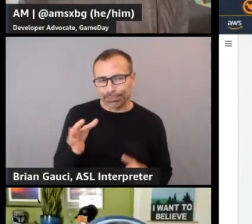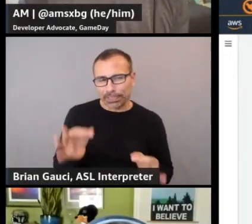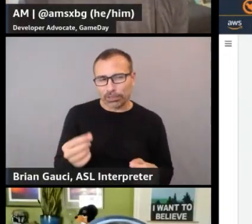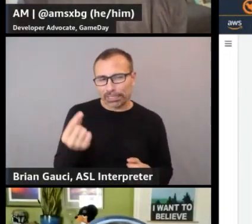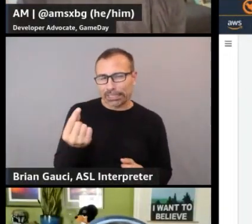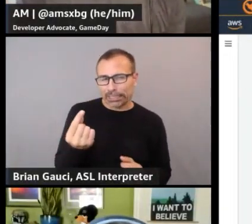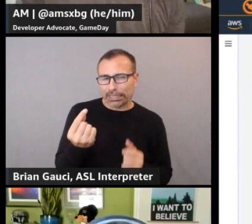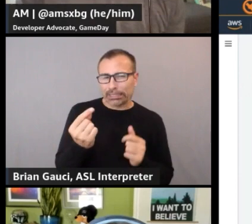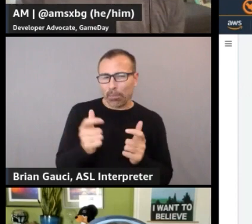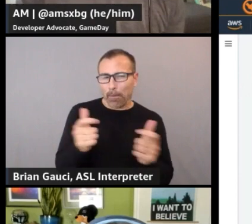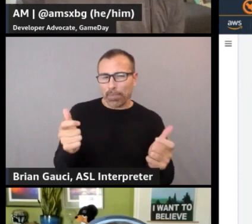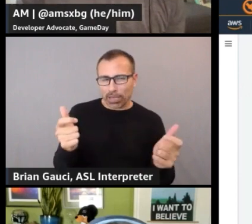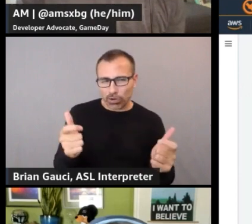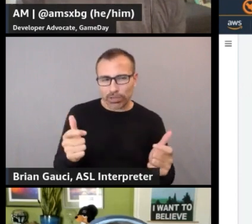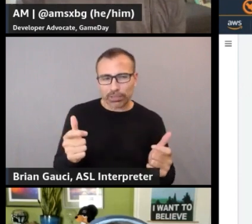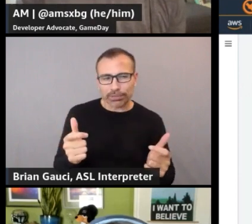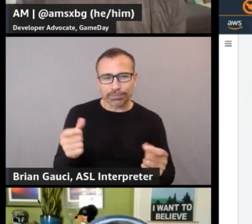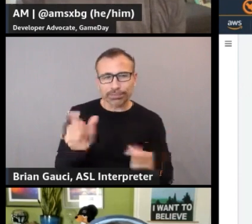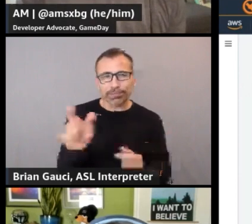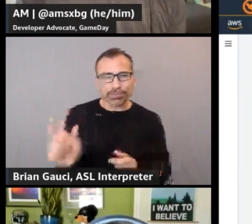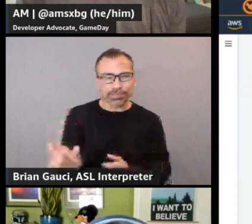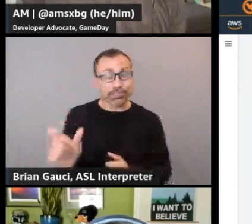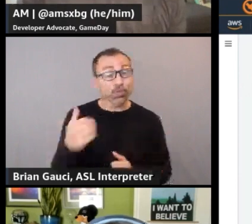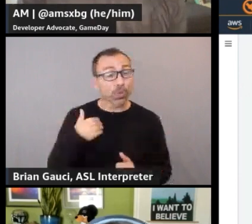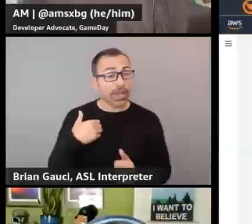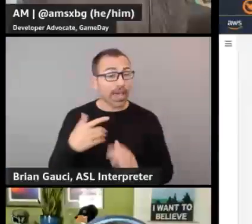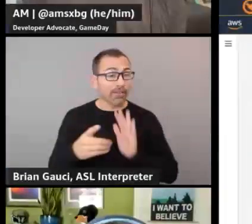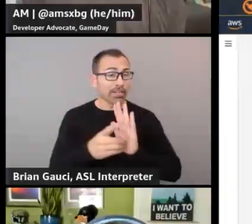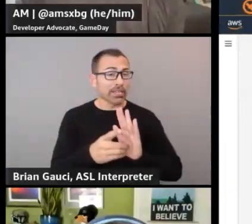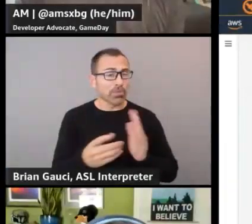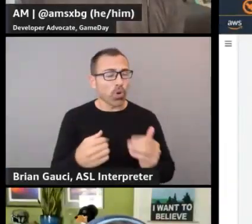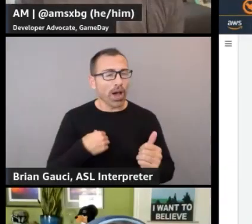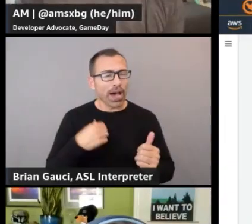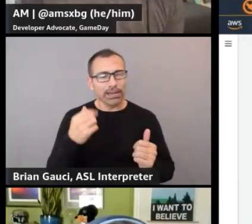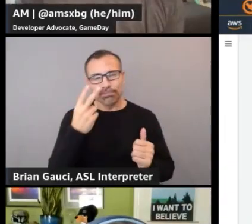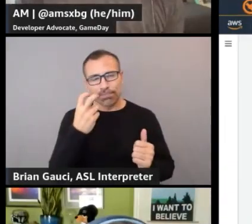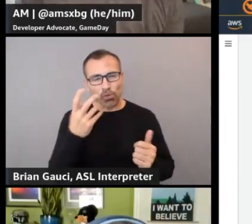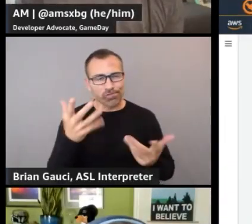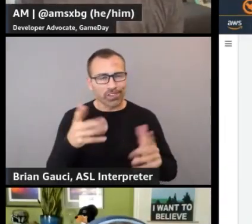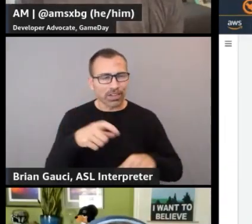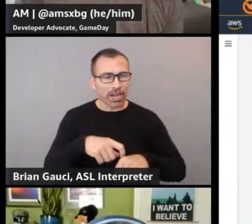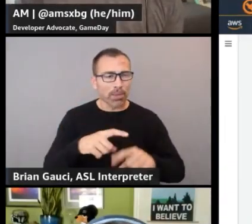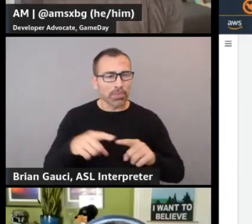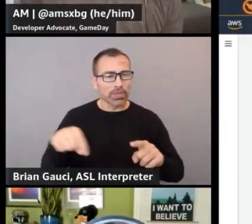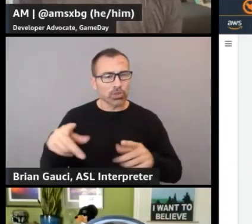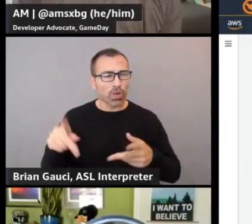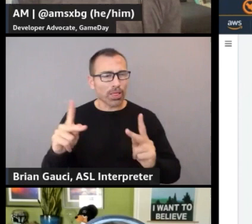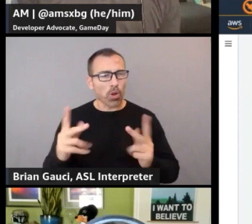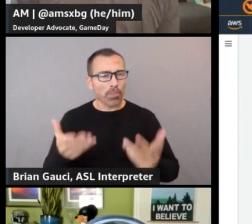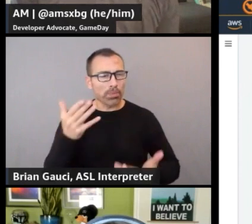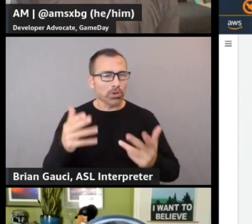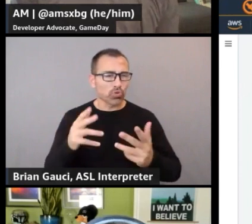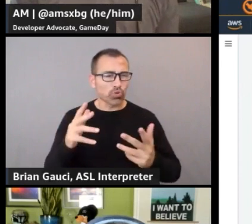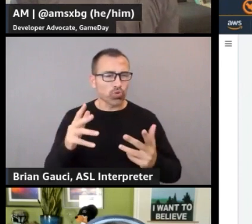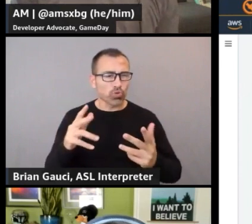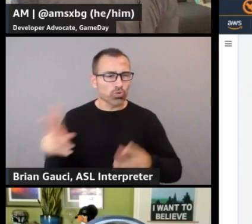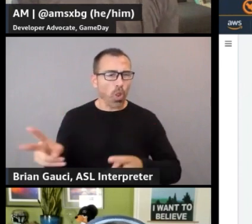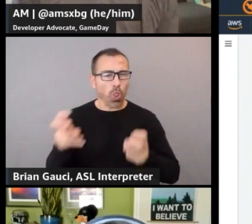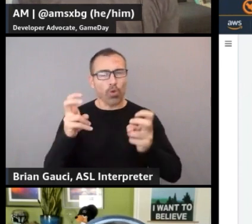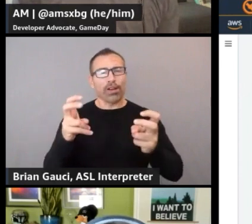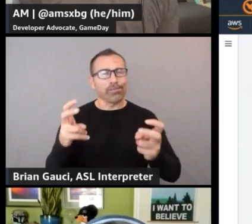we have a demo. I don't think it'll finish in time anyways, but this will just allow it to load up maybe a little faster. So it's just a slightly